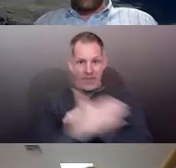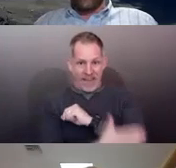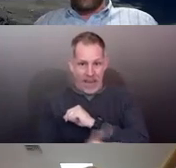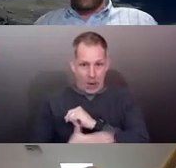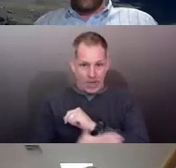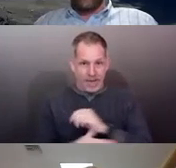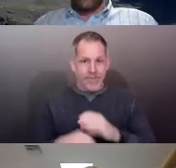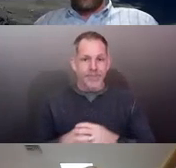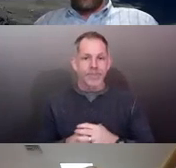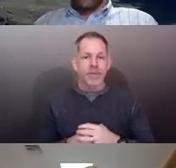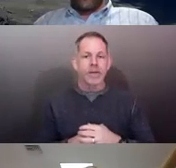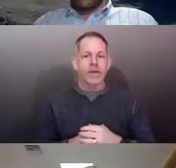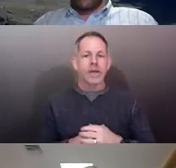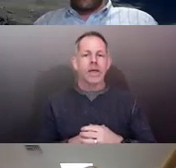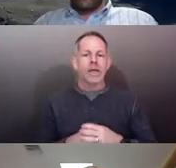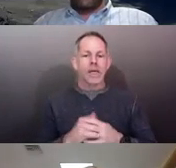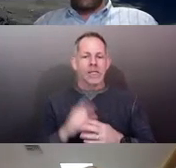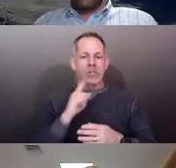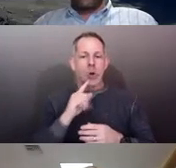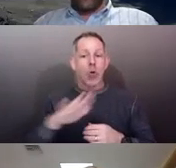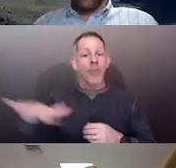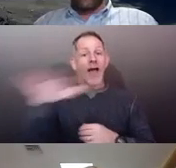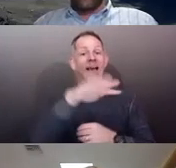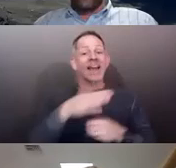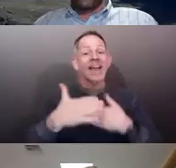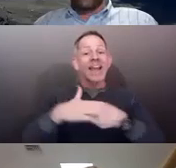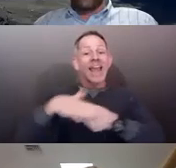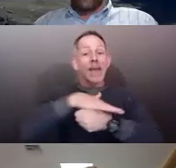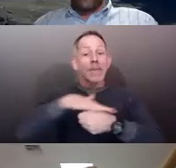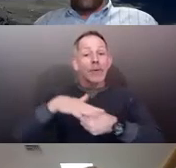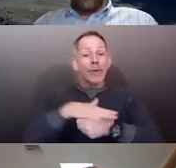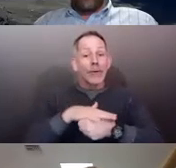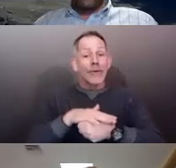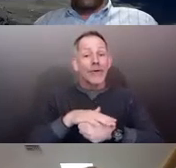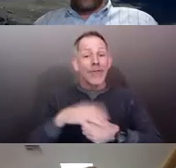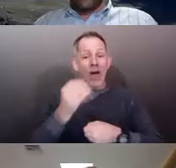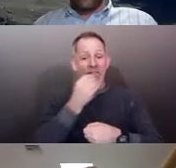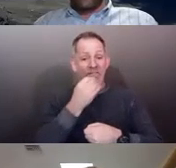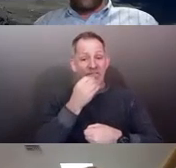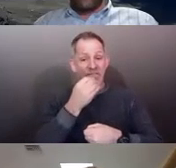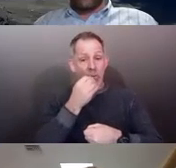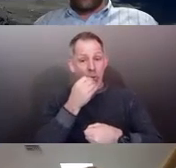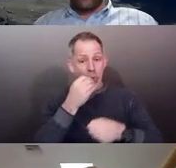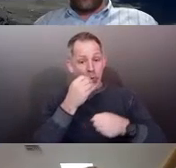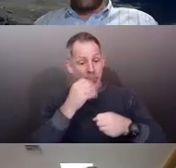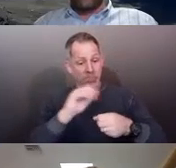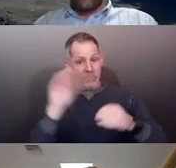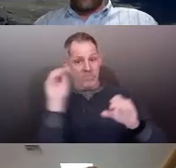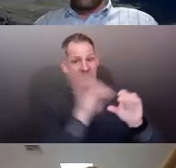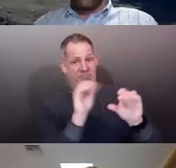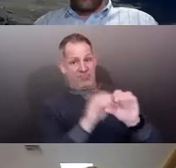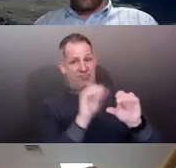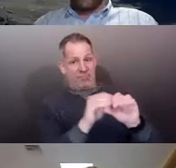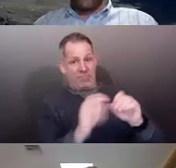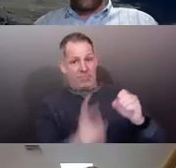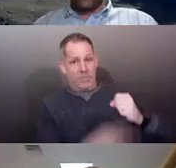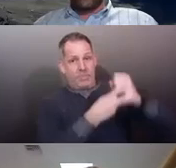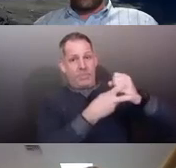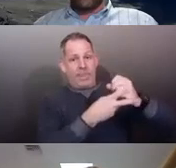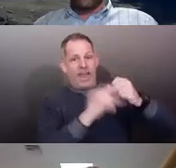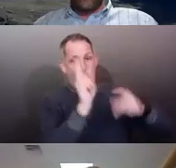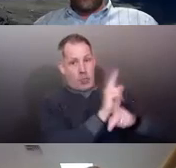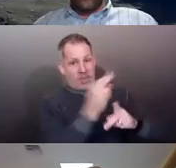is locally grown. So we're actually getting food from local producers, putting it in boxes, you see the picture on the left, and providing it